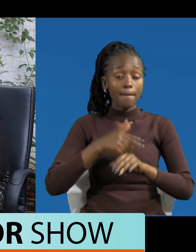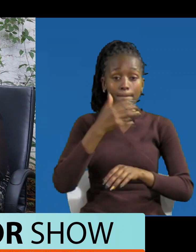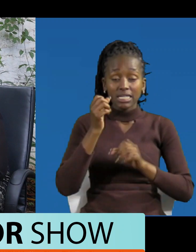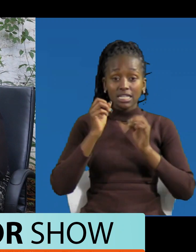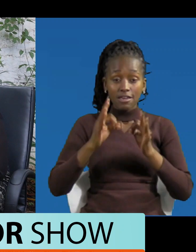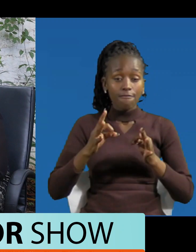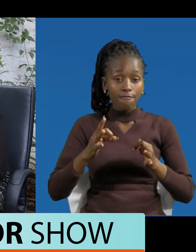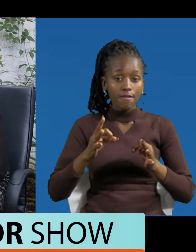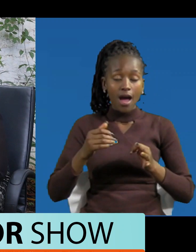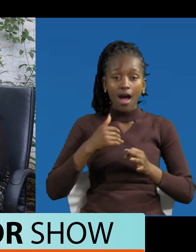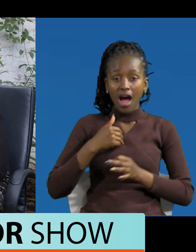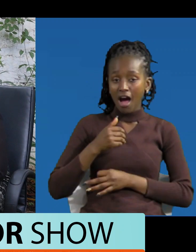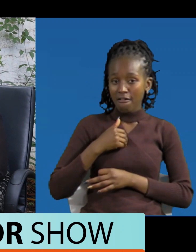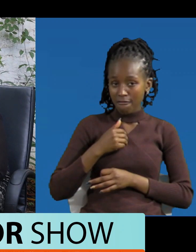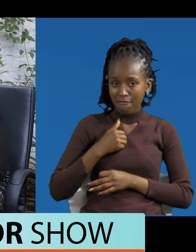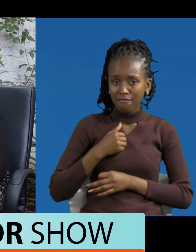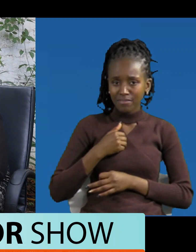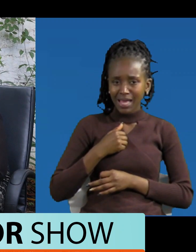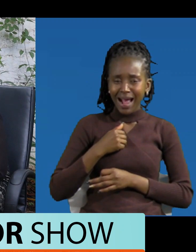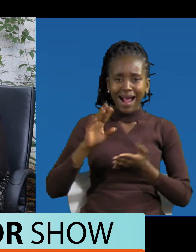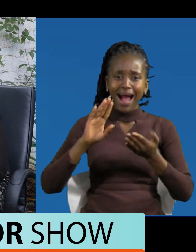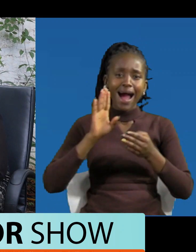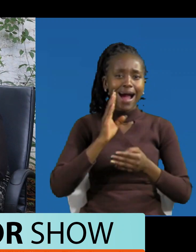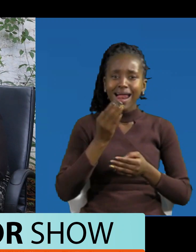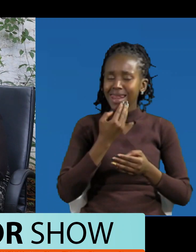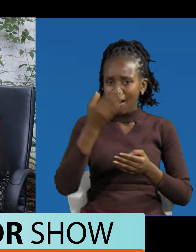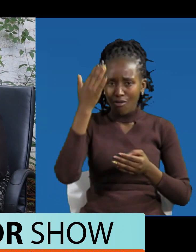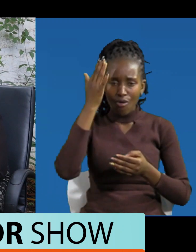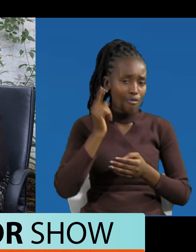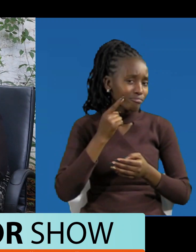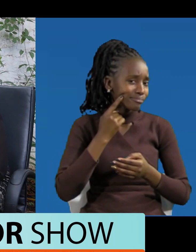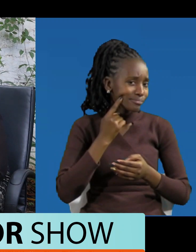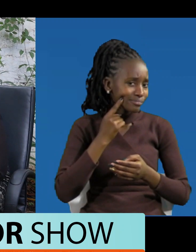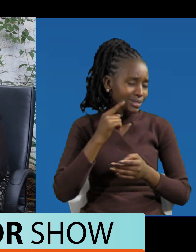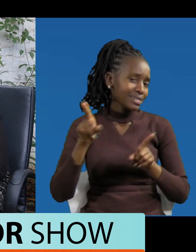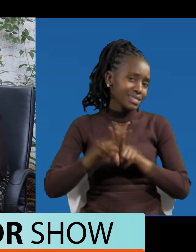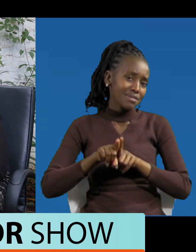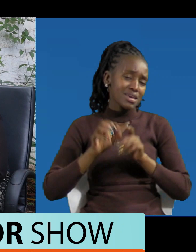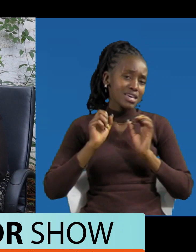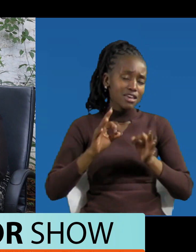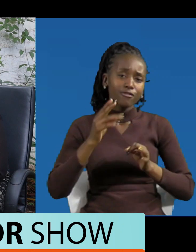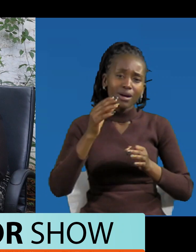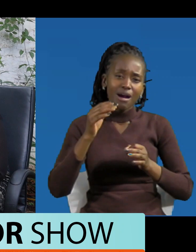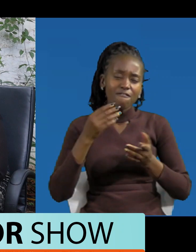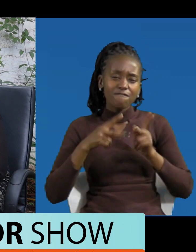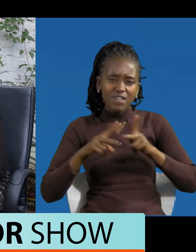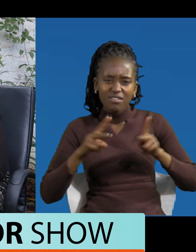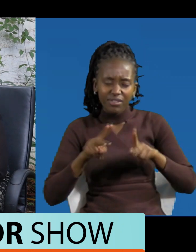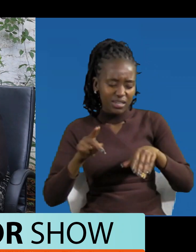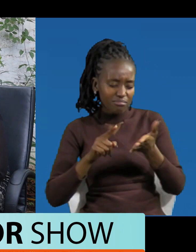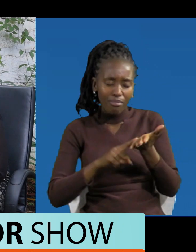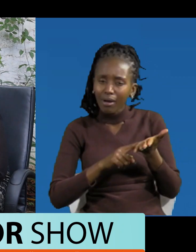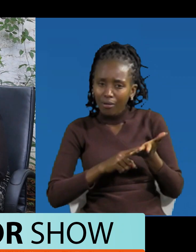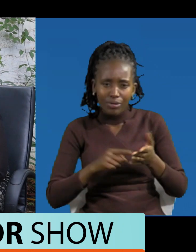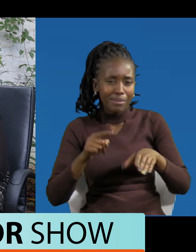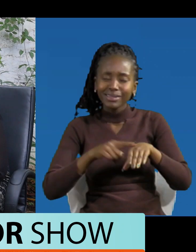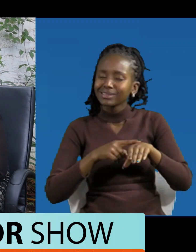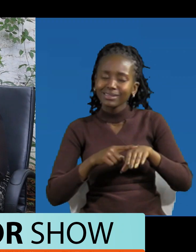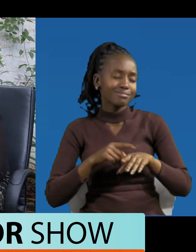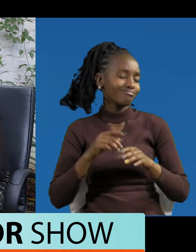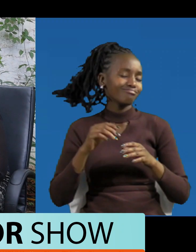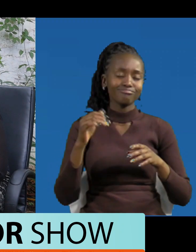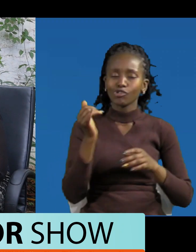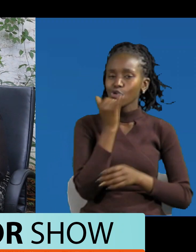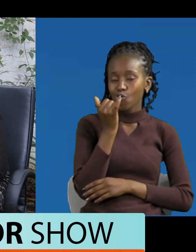people are doing like 2 shades lighter, they are doing an extra makeup. So it depends,